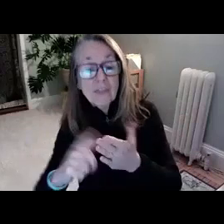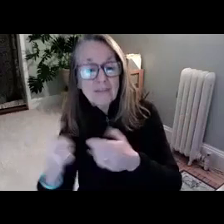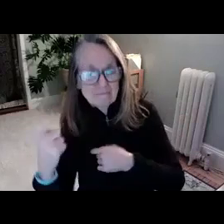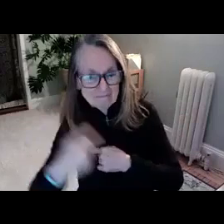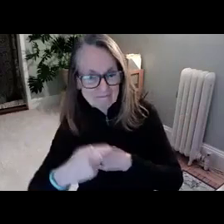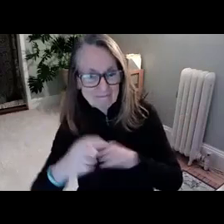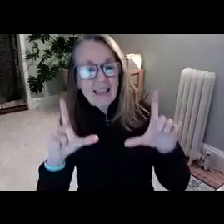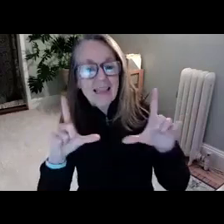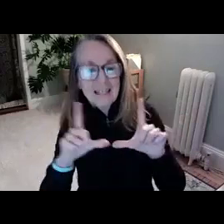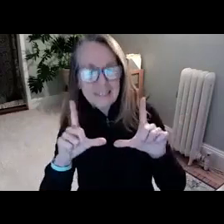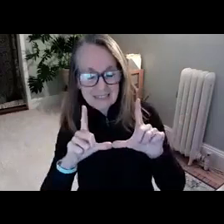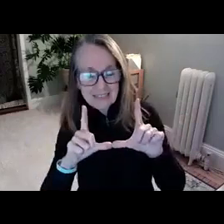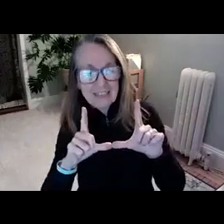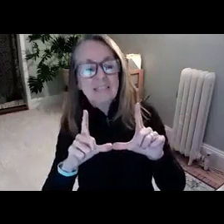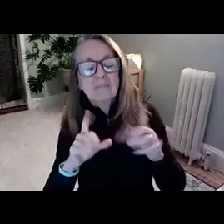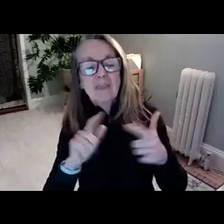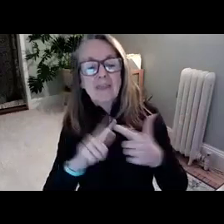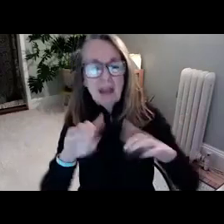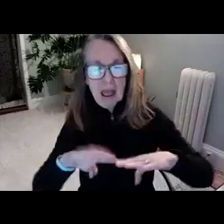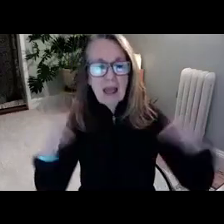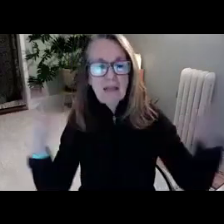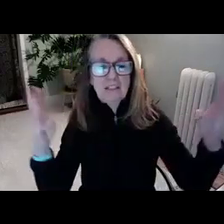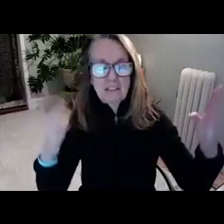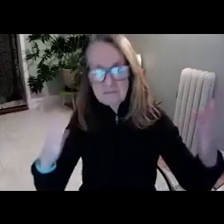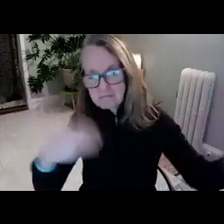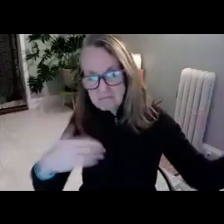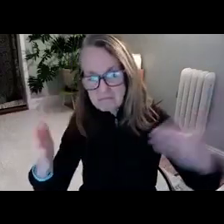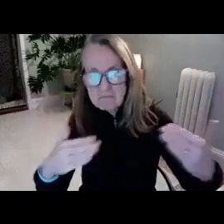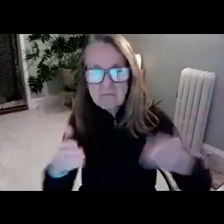which grants access to those data.